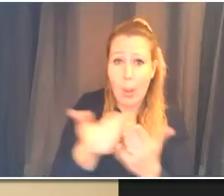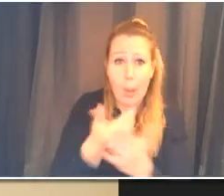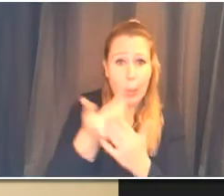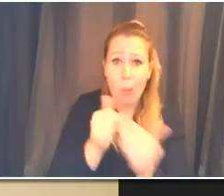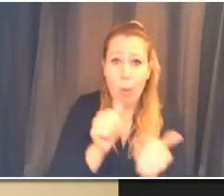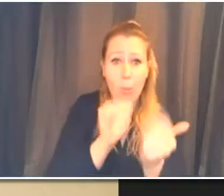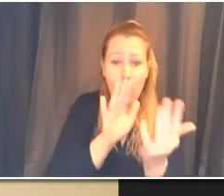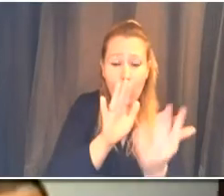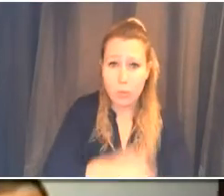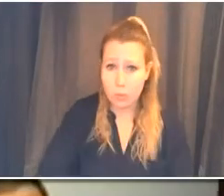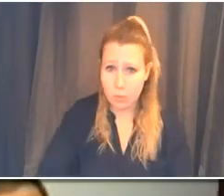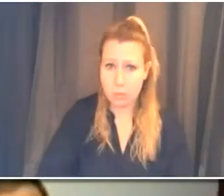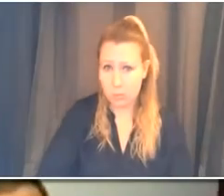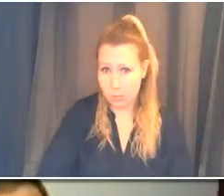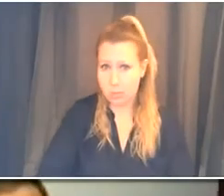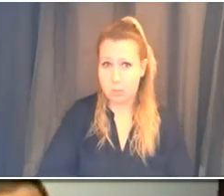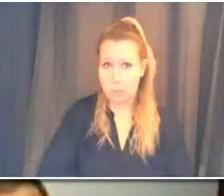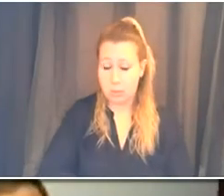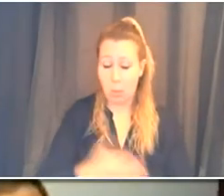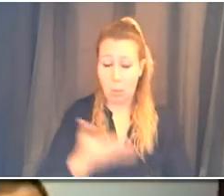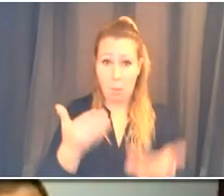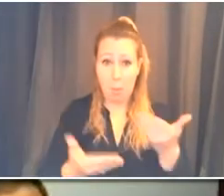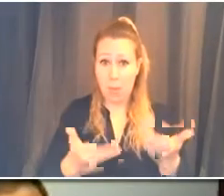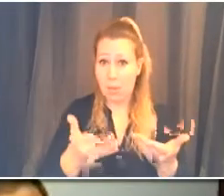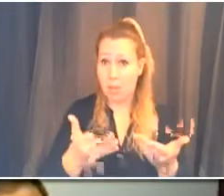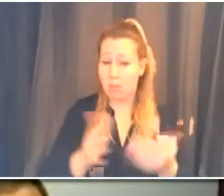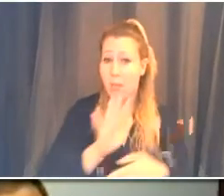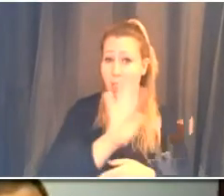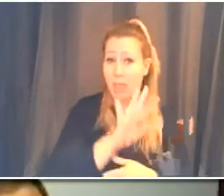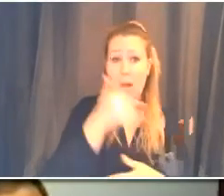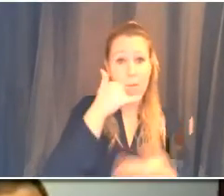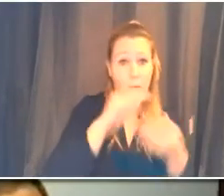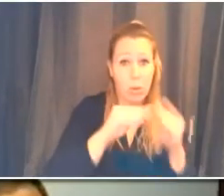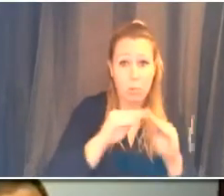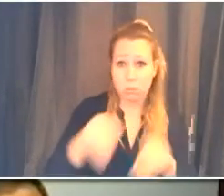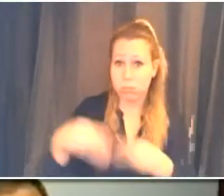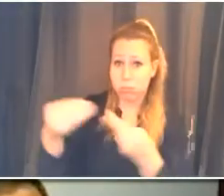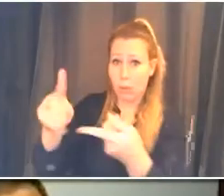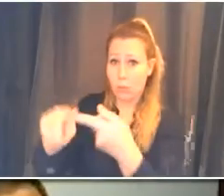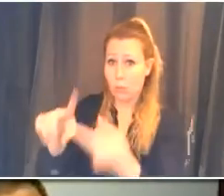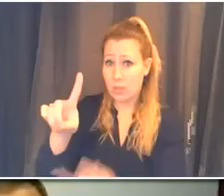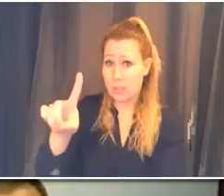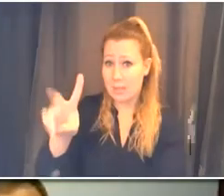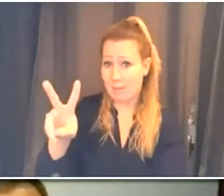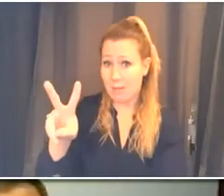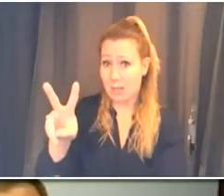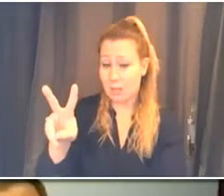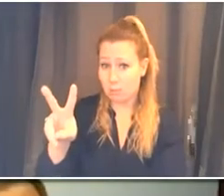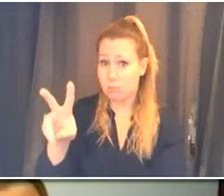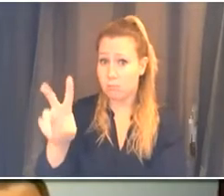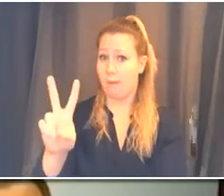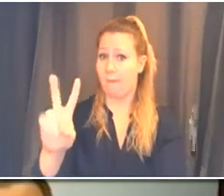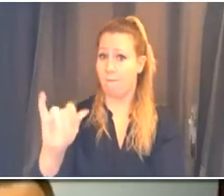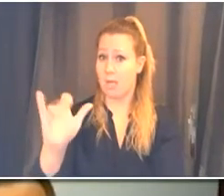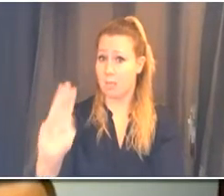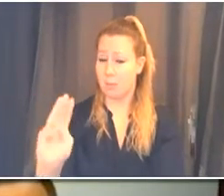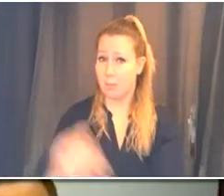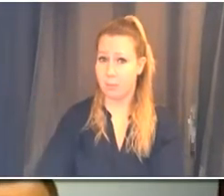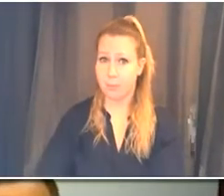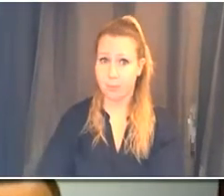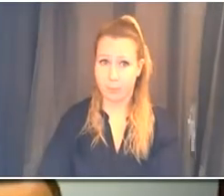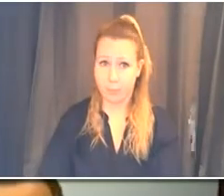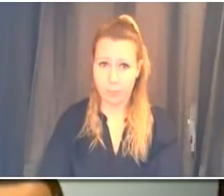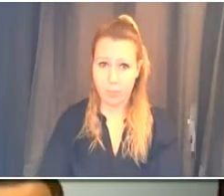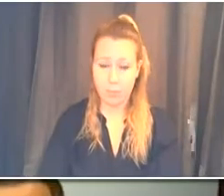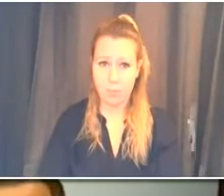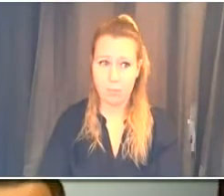247 all right everyone in the police department is 247 and we all want to help that's our mission in life to help people okay we don't want